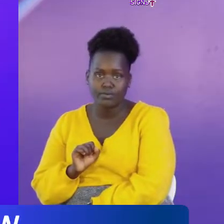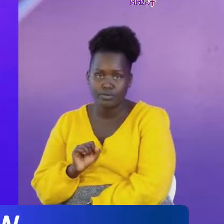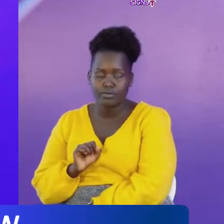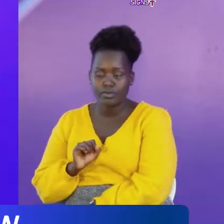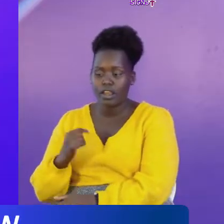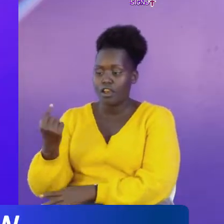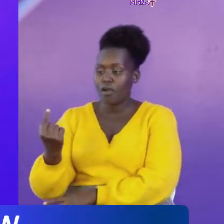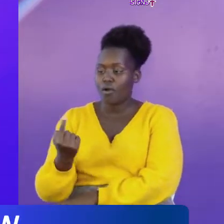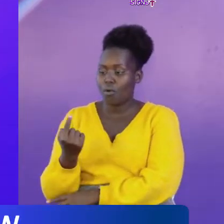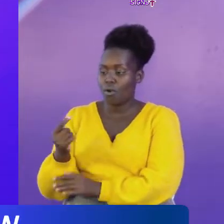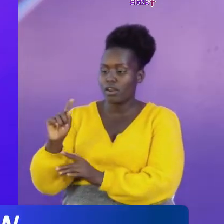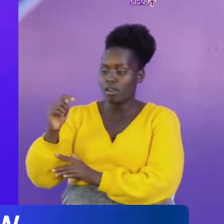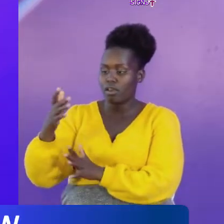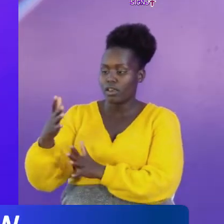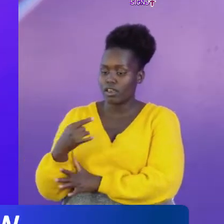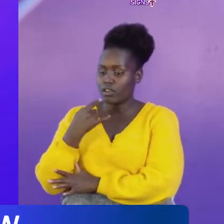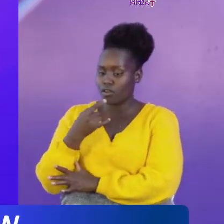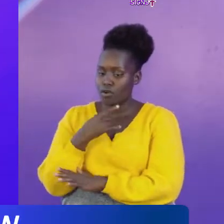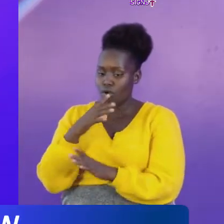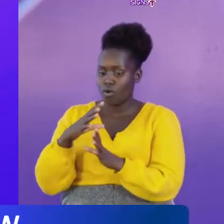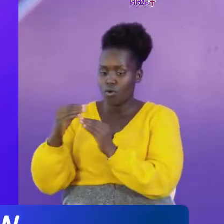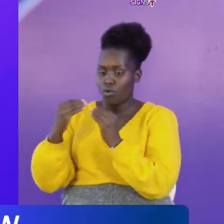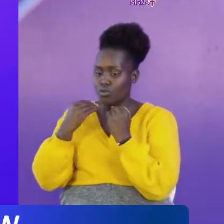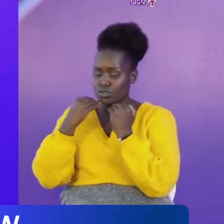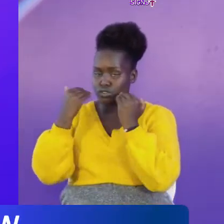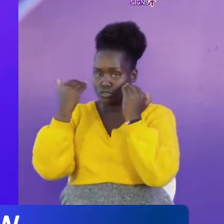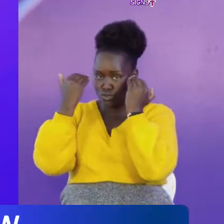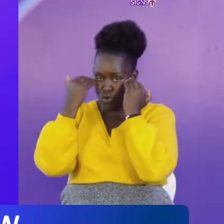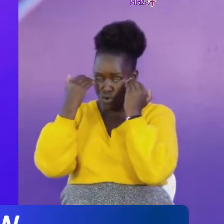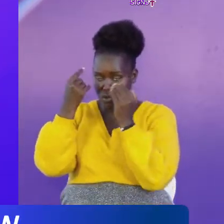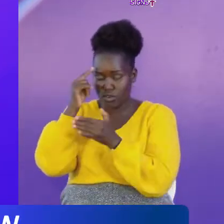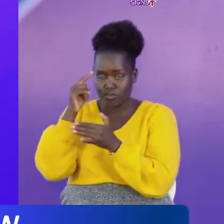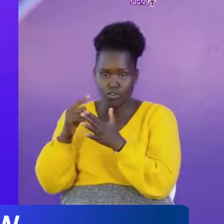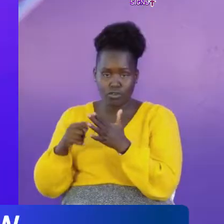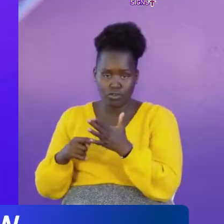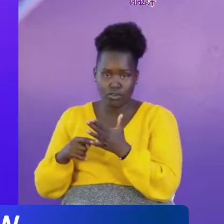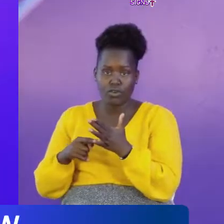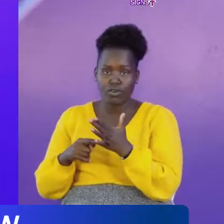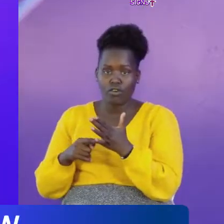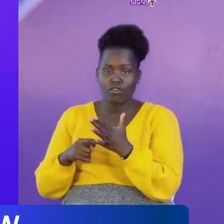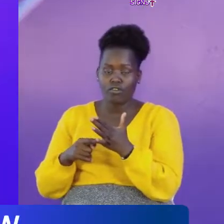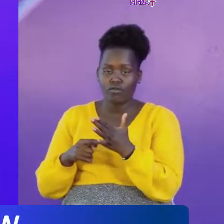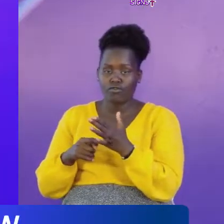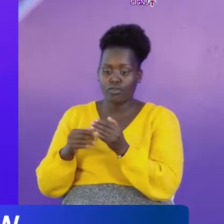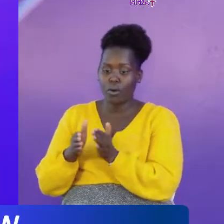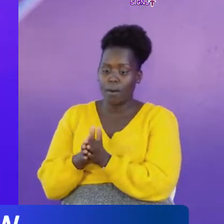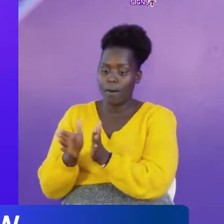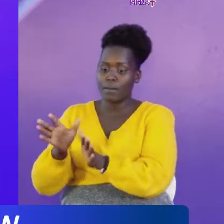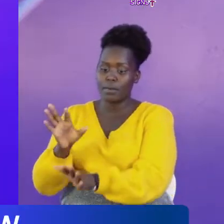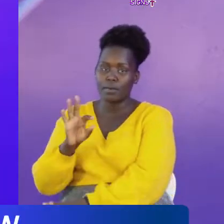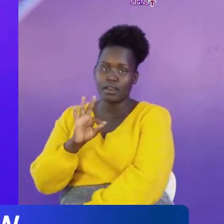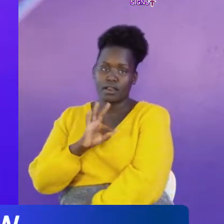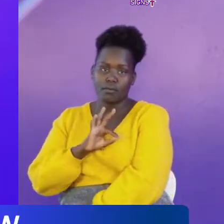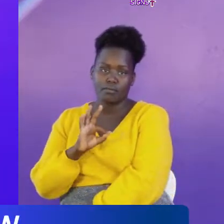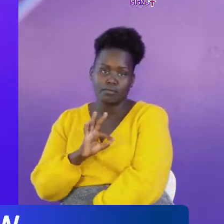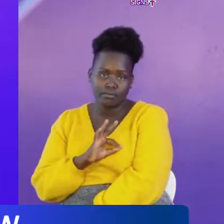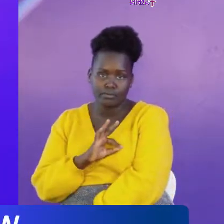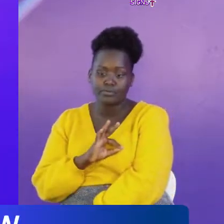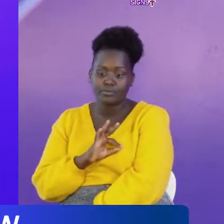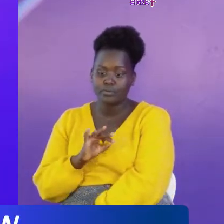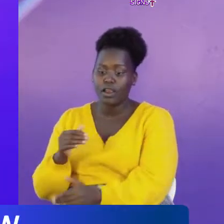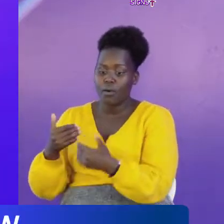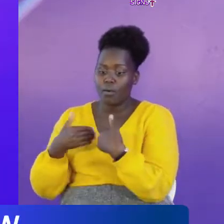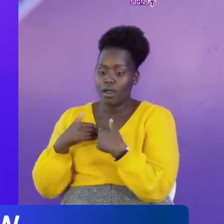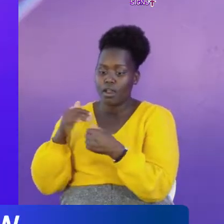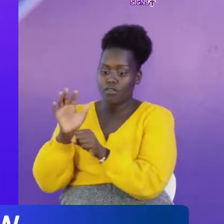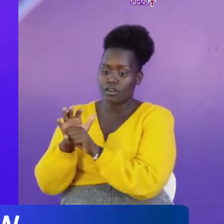only Kenyan who goes to court for litigation for public benefit. So there's a lot